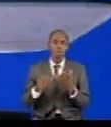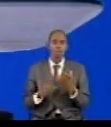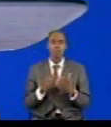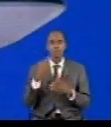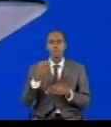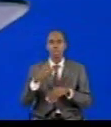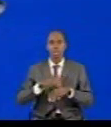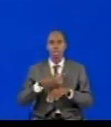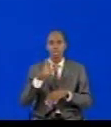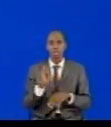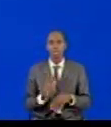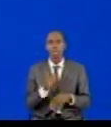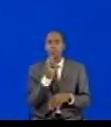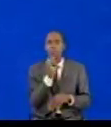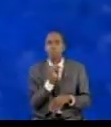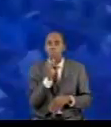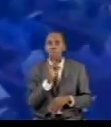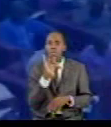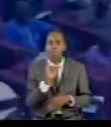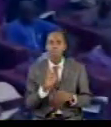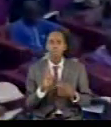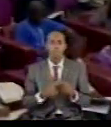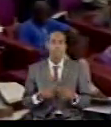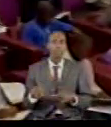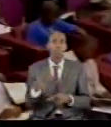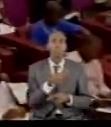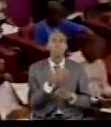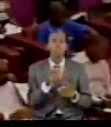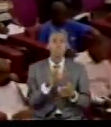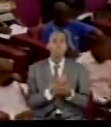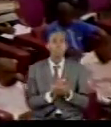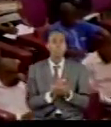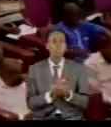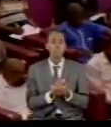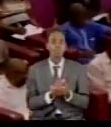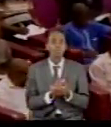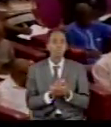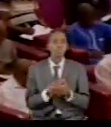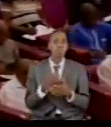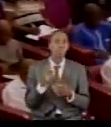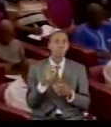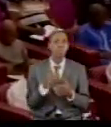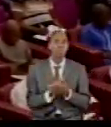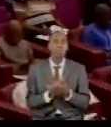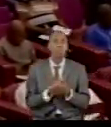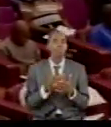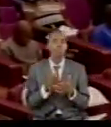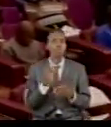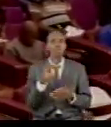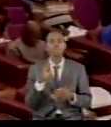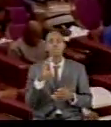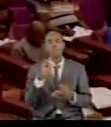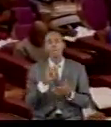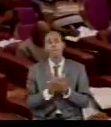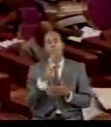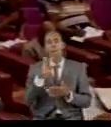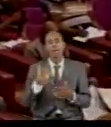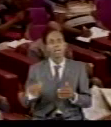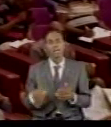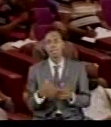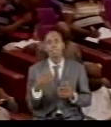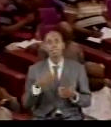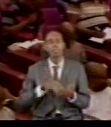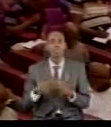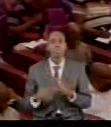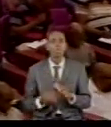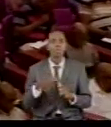both privately to them which were of reputation, lest by any means I should run